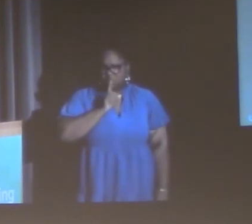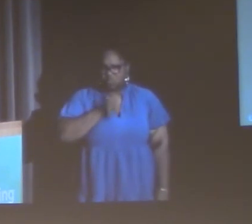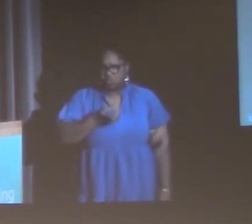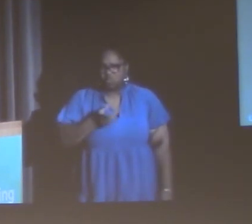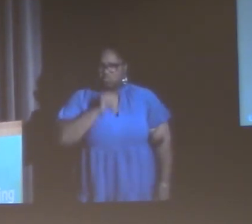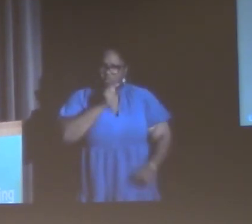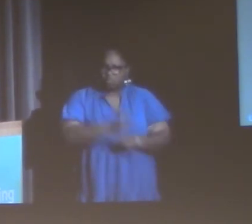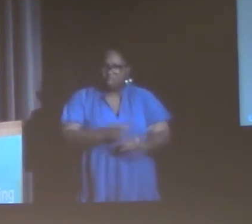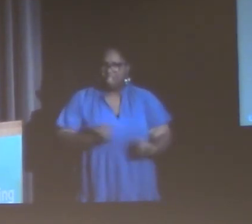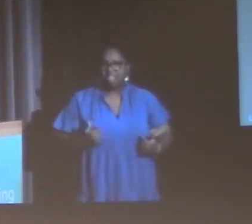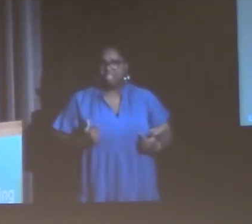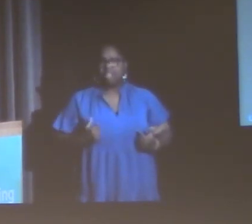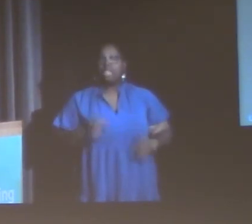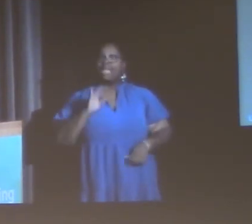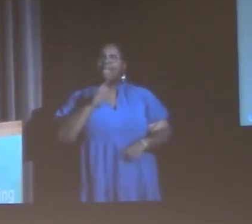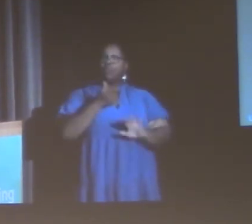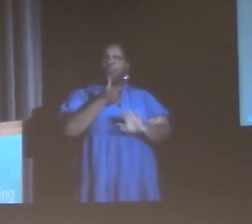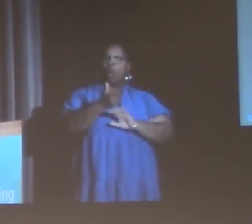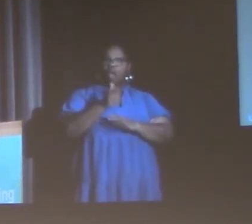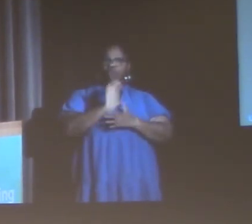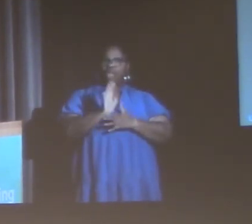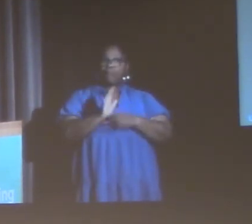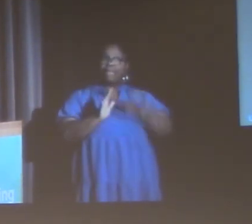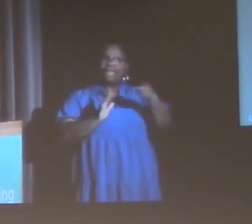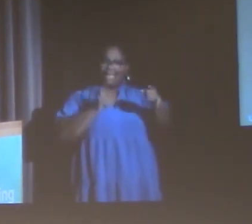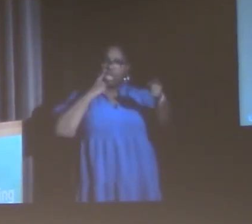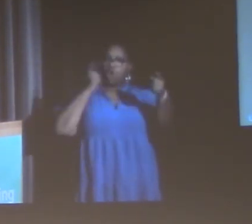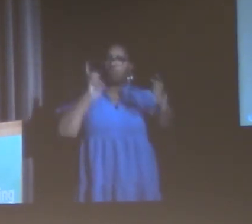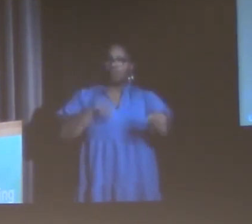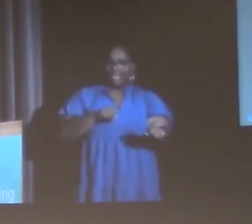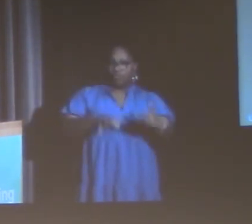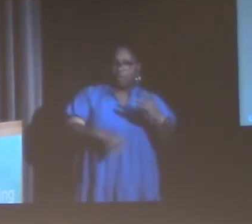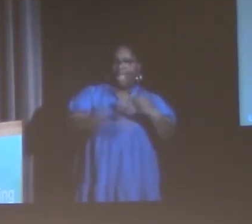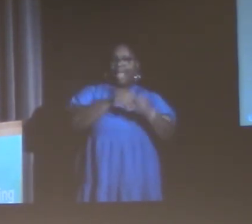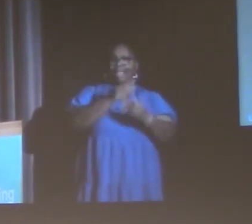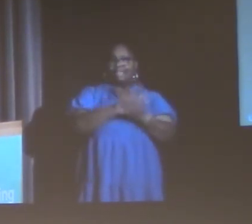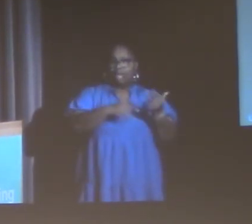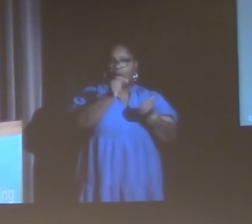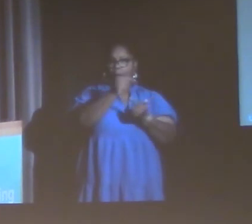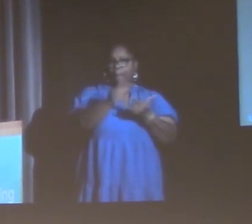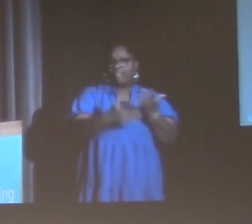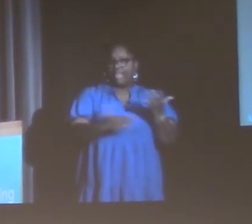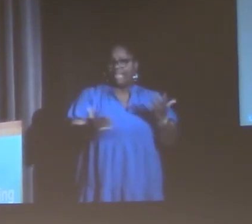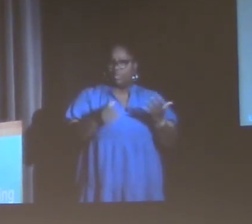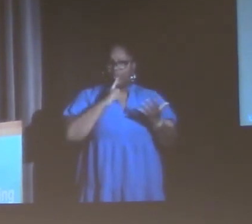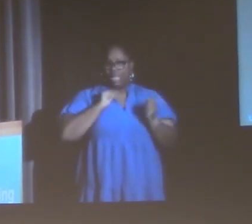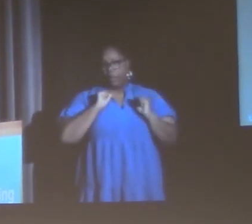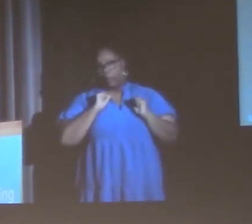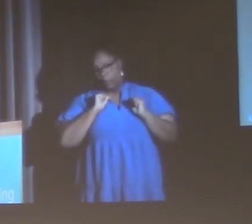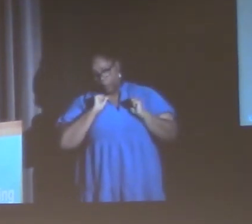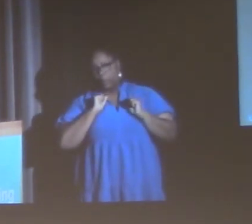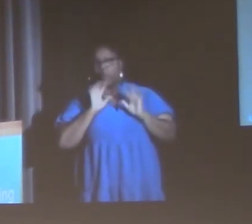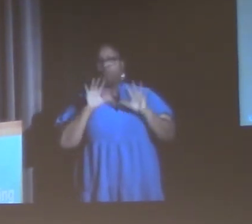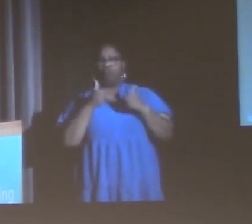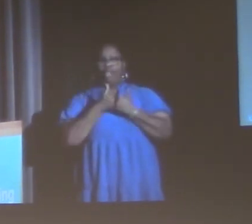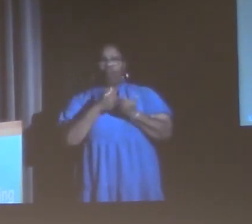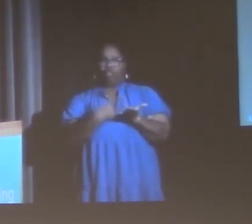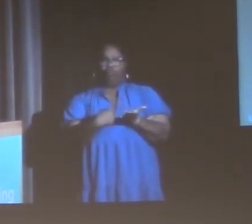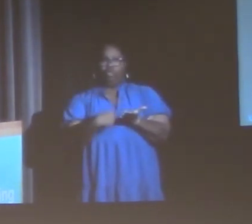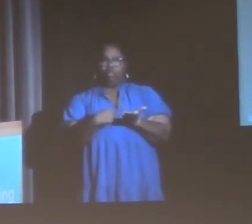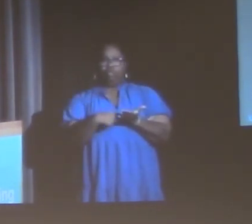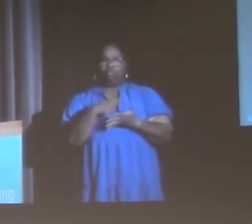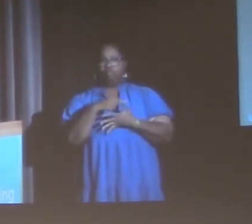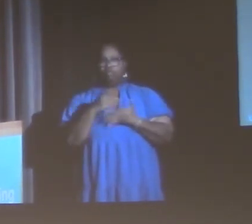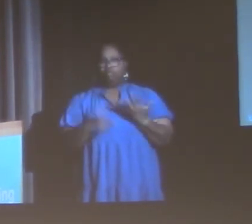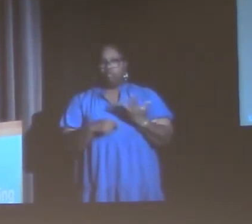And if you watch the film, he actually agreed to put in things in the film that are very difficult to talk about, as